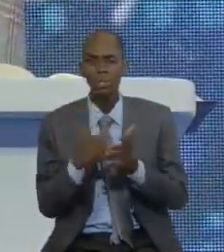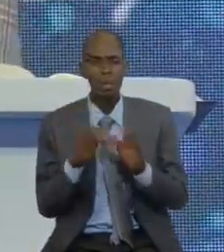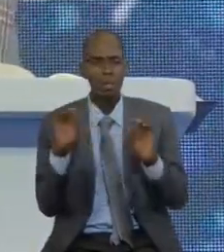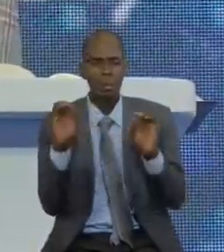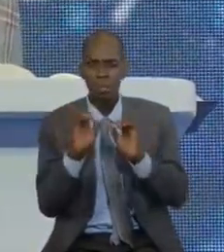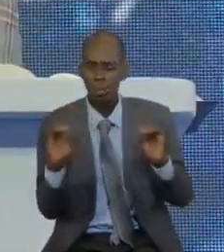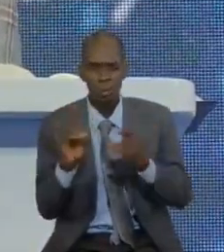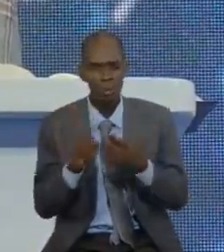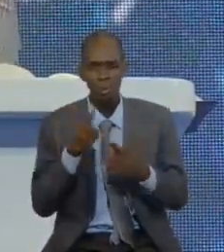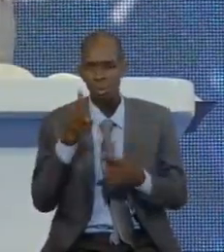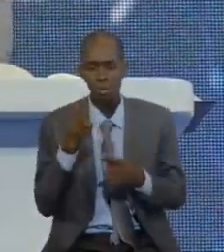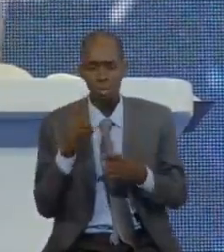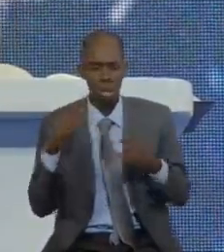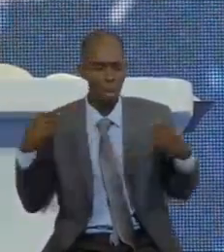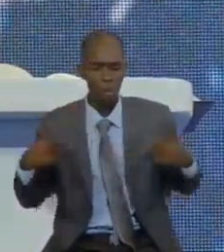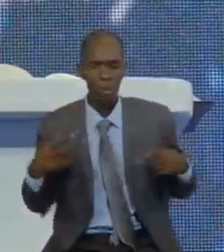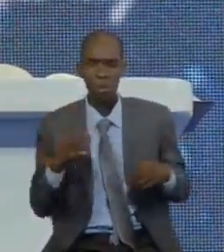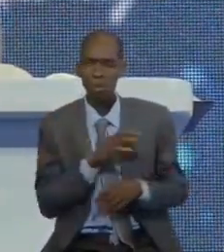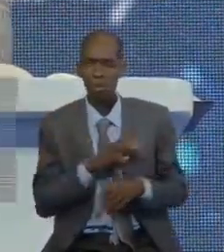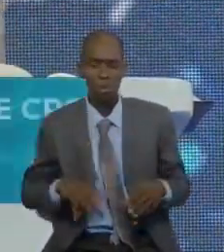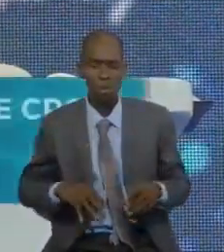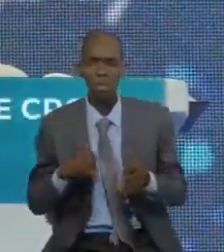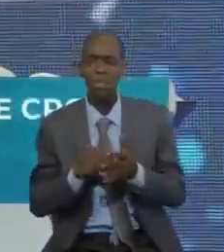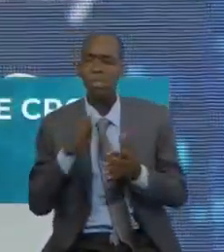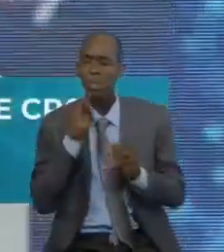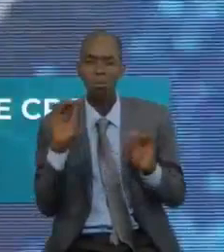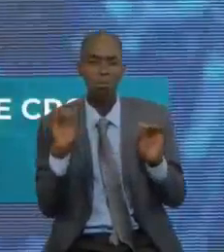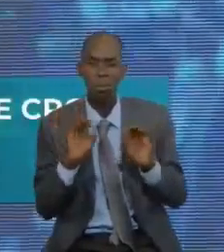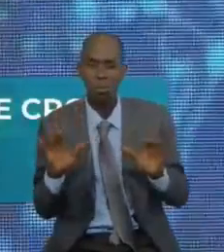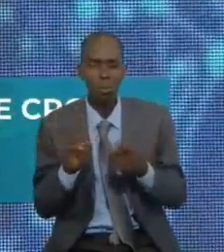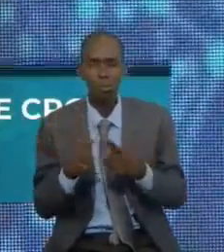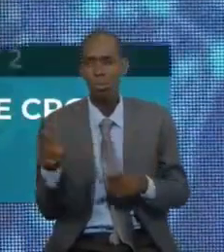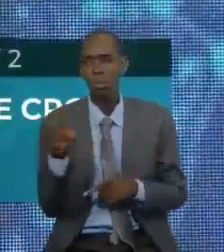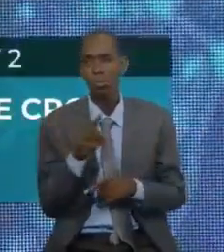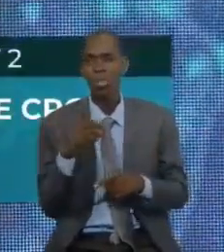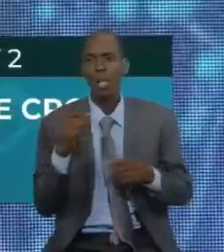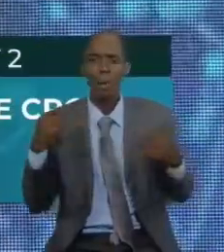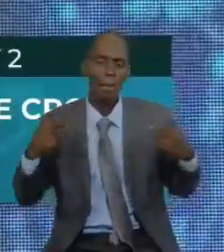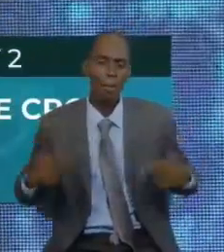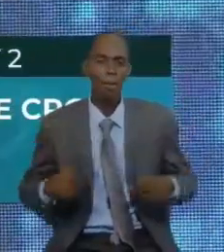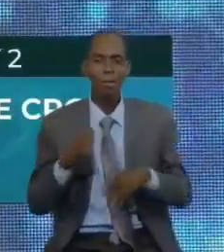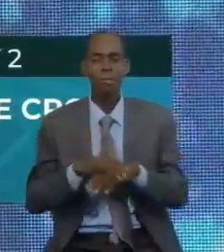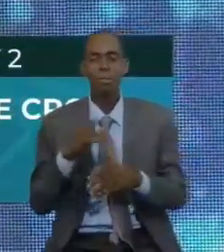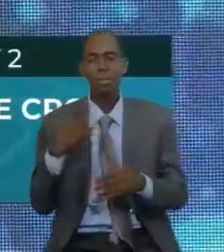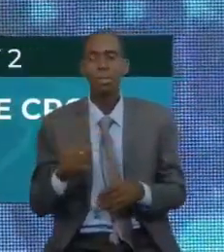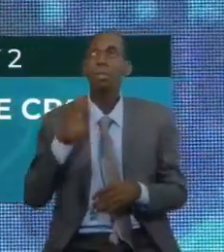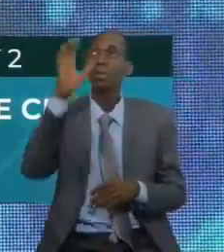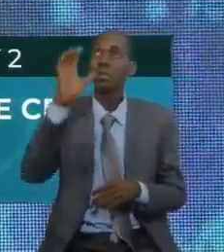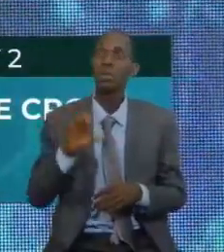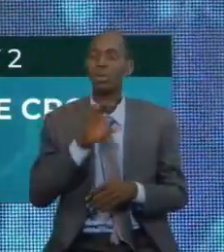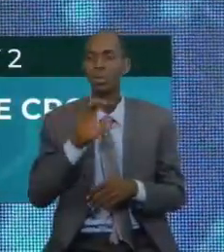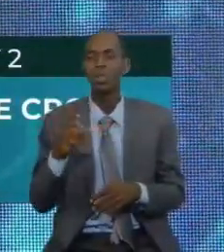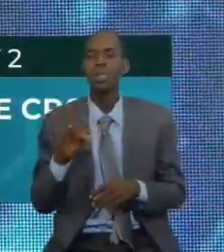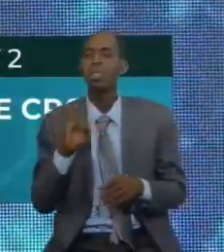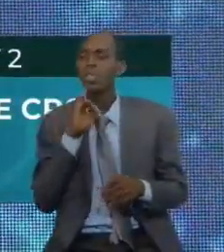of Christ? Is it nothing to you, the pain on the cross? Is it